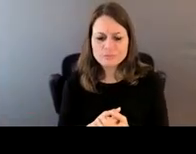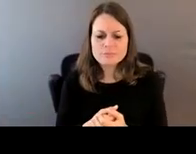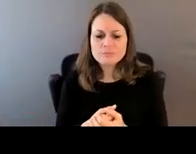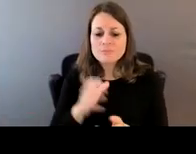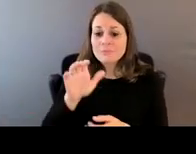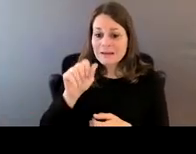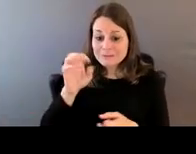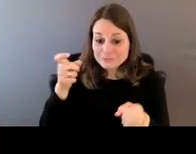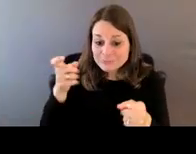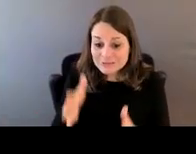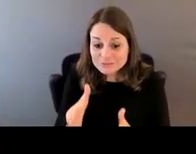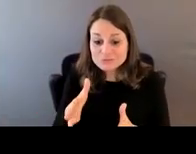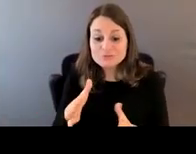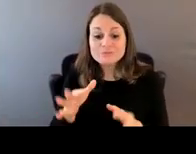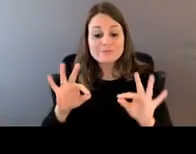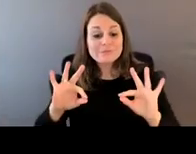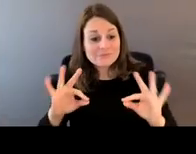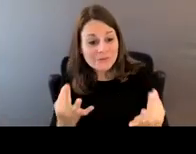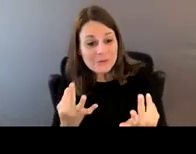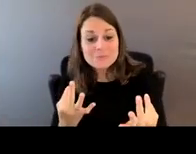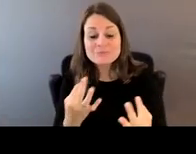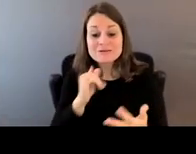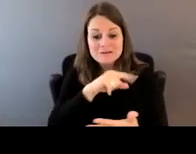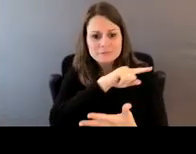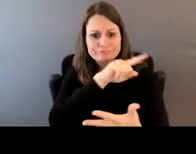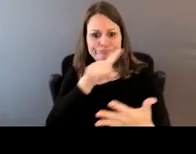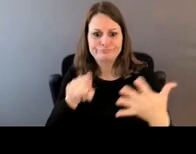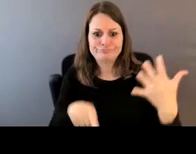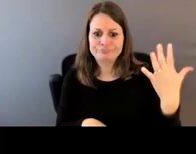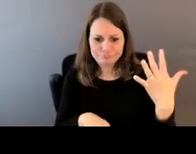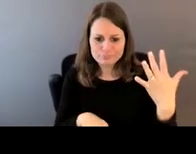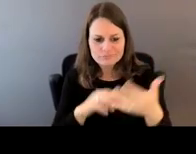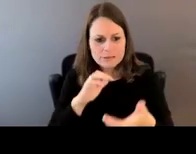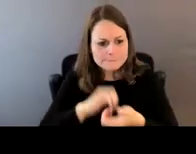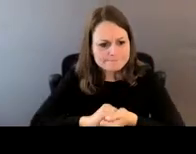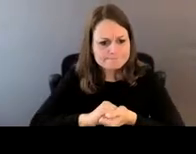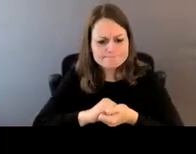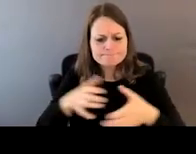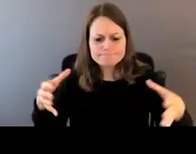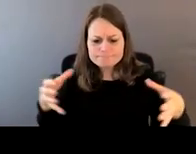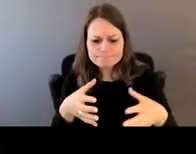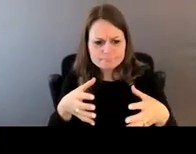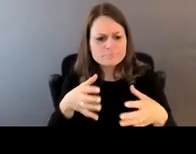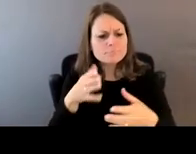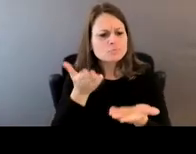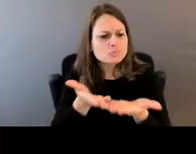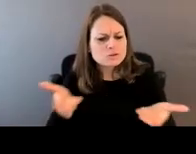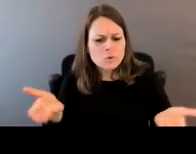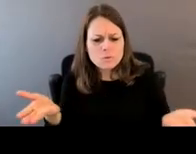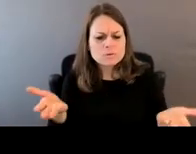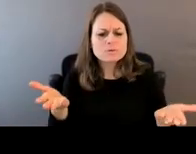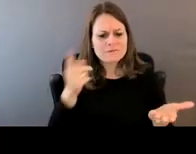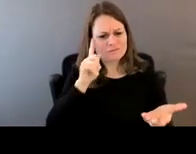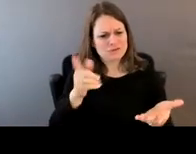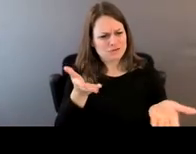help identify resources to provide mental health services that provide that service from a community standpoint.